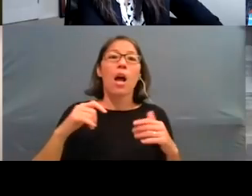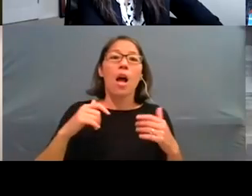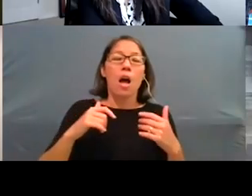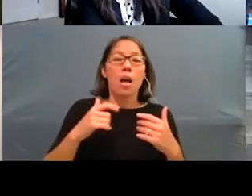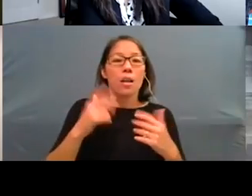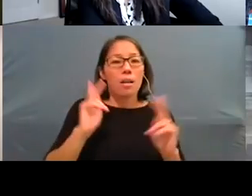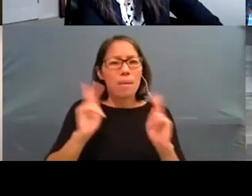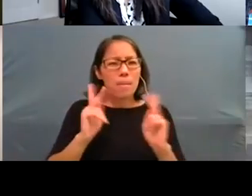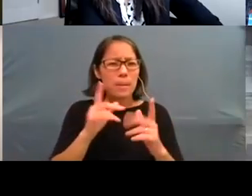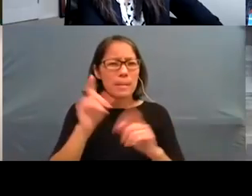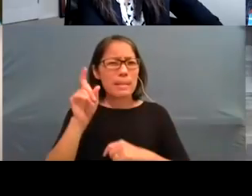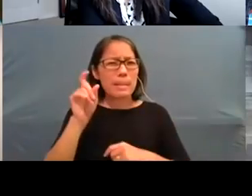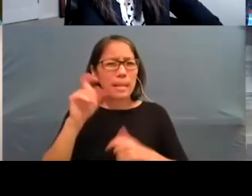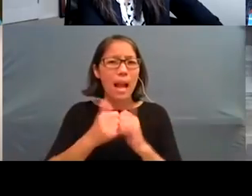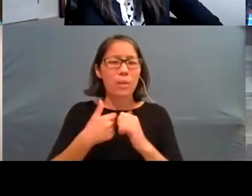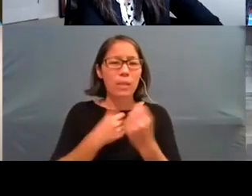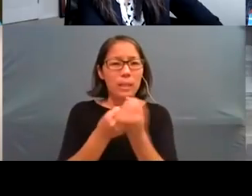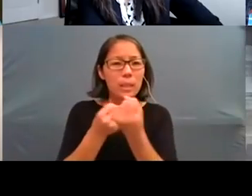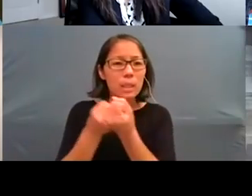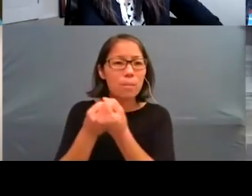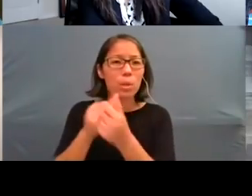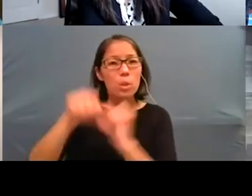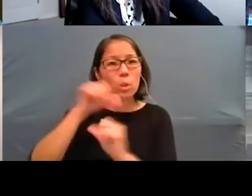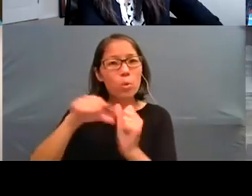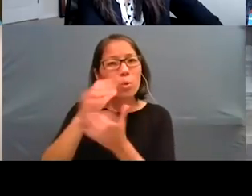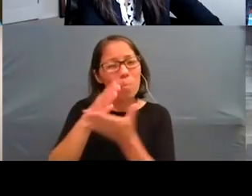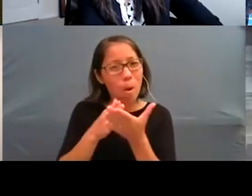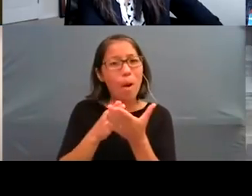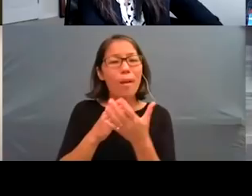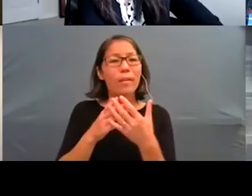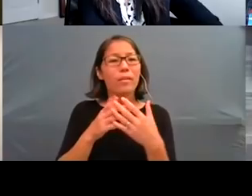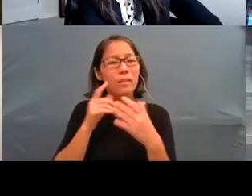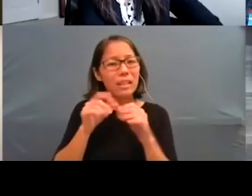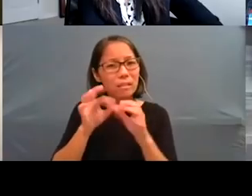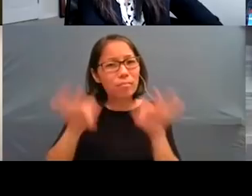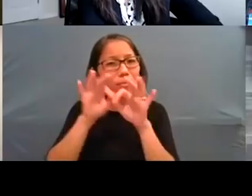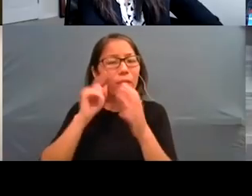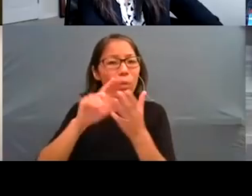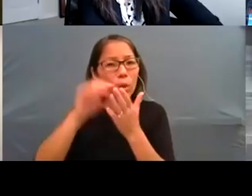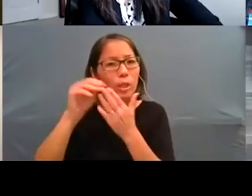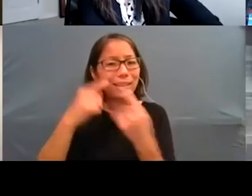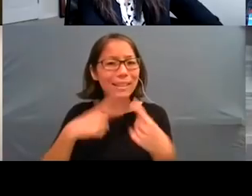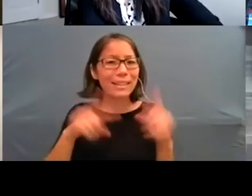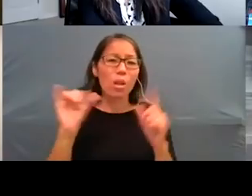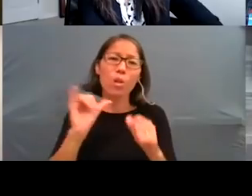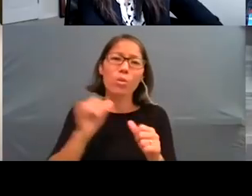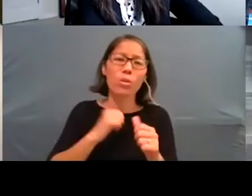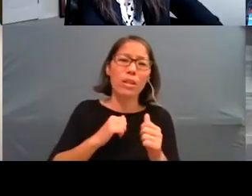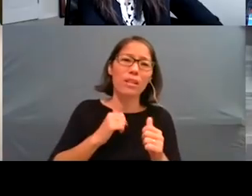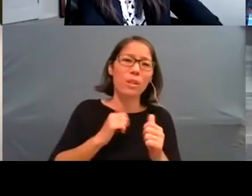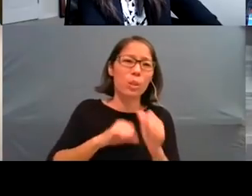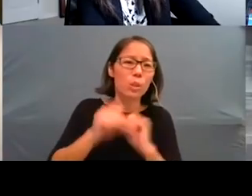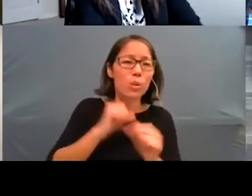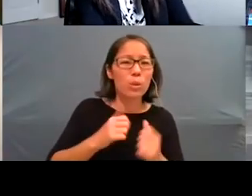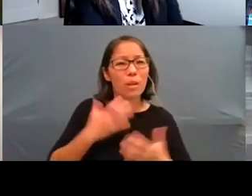the engagement that's critical to learning success, and of course, we're all concerned about the emotional well-being of our students as well. No, it's a